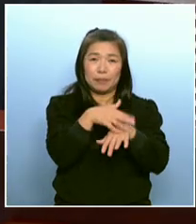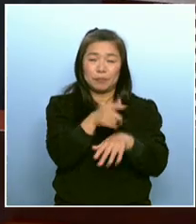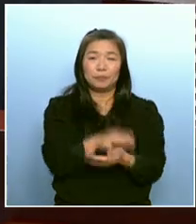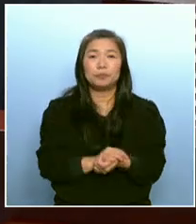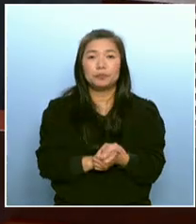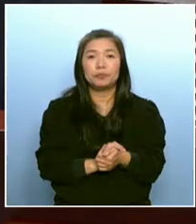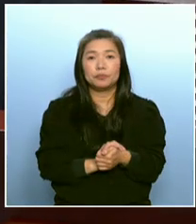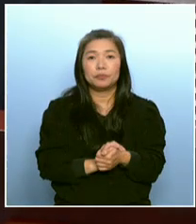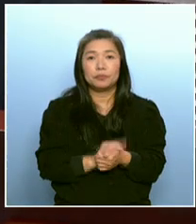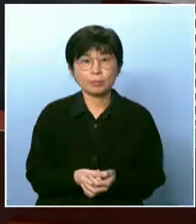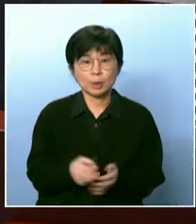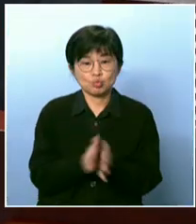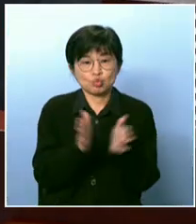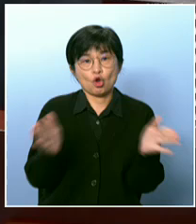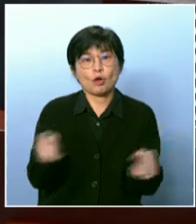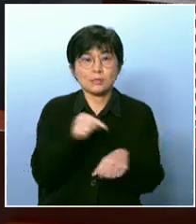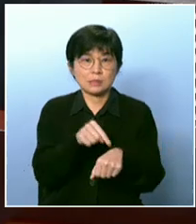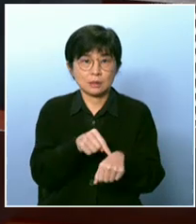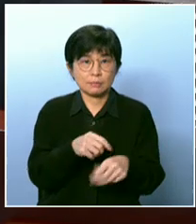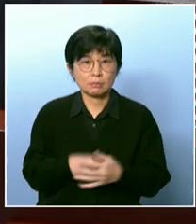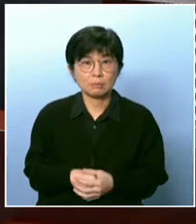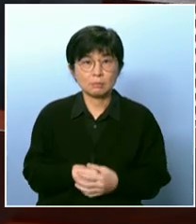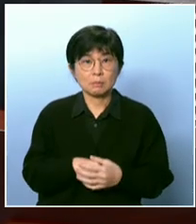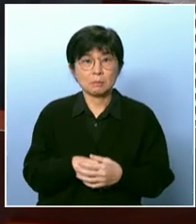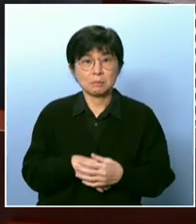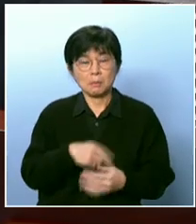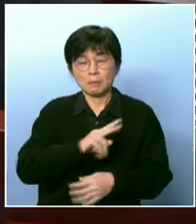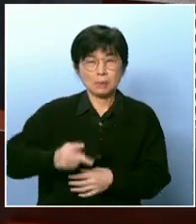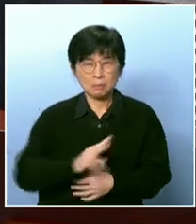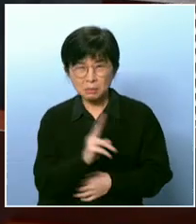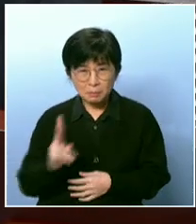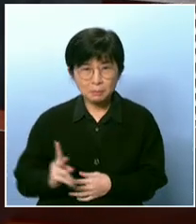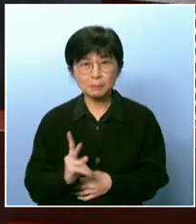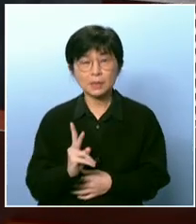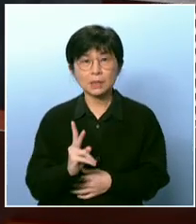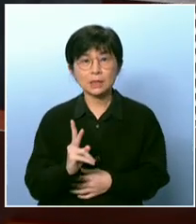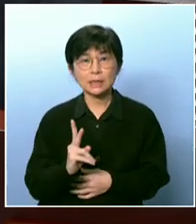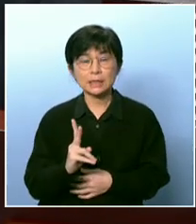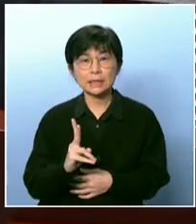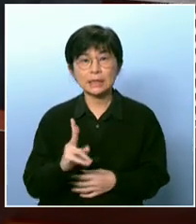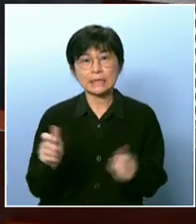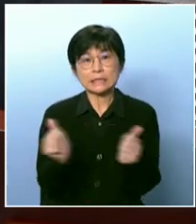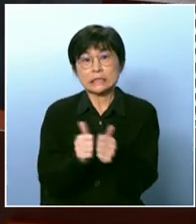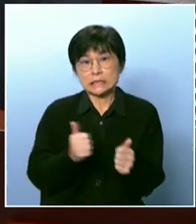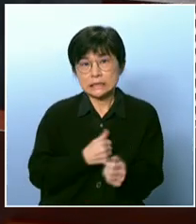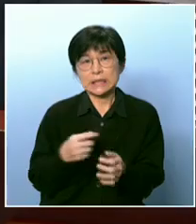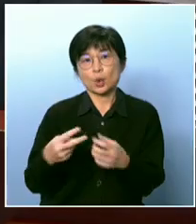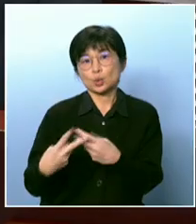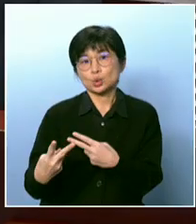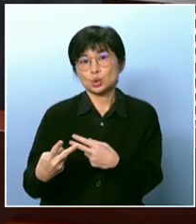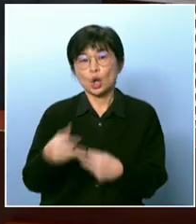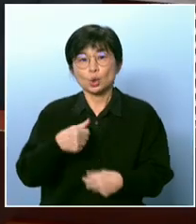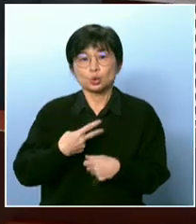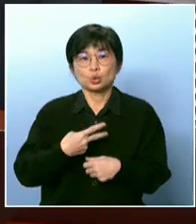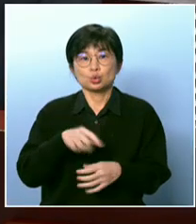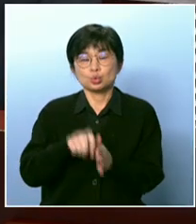Islands District. I believe the Undersecretary had just graduated then in 2008.